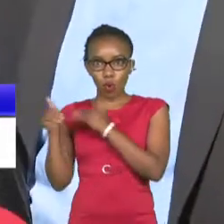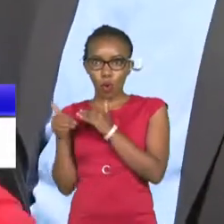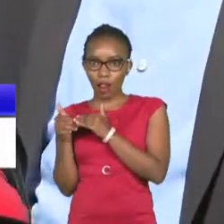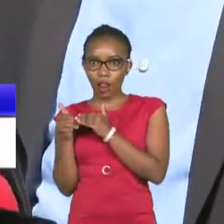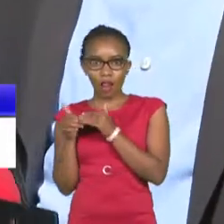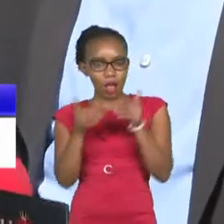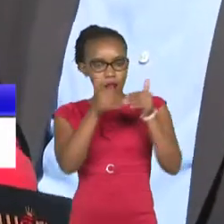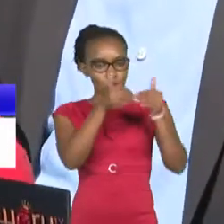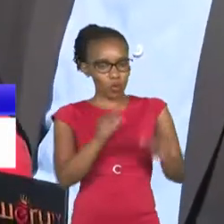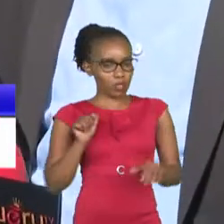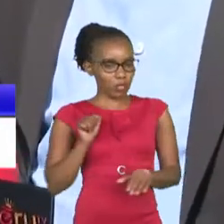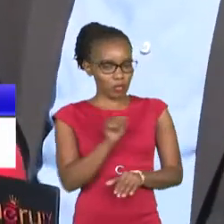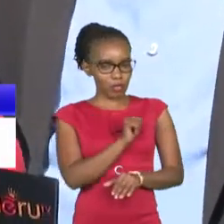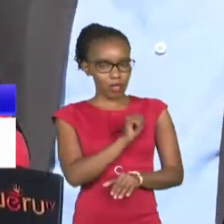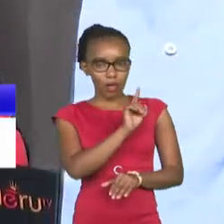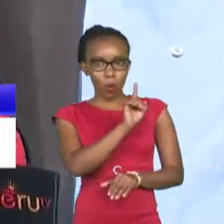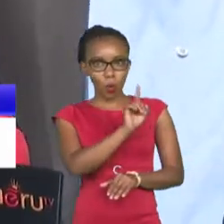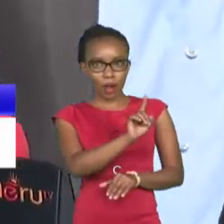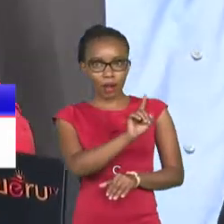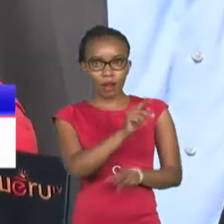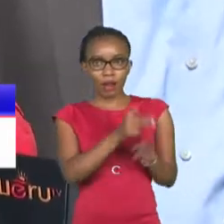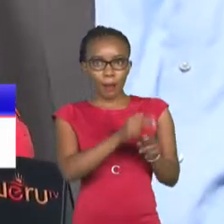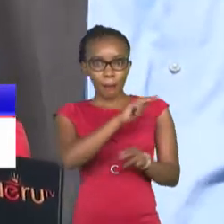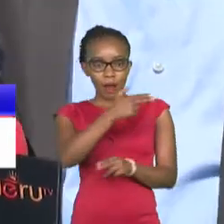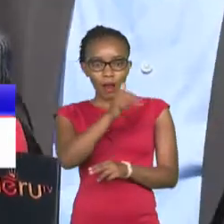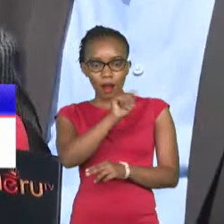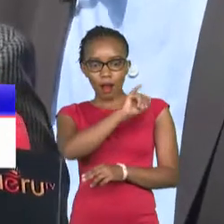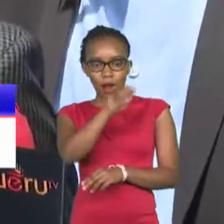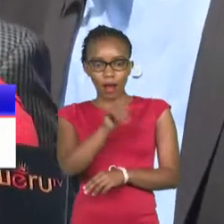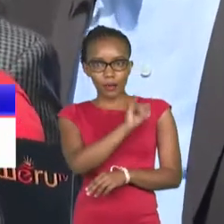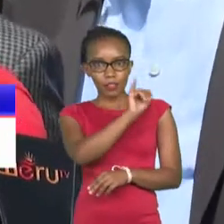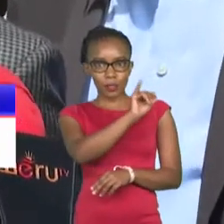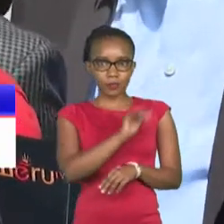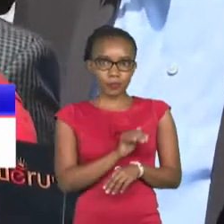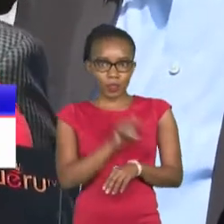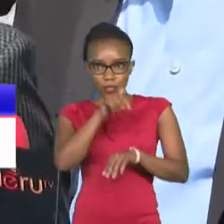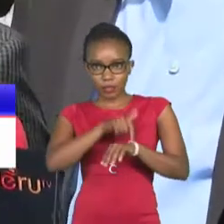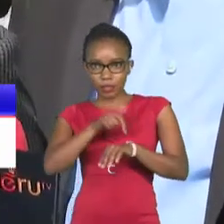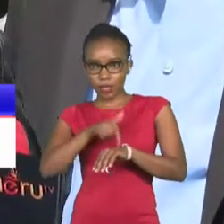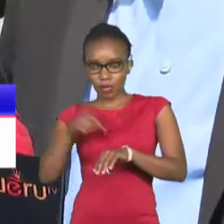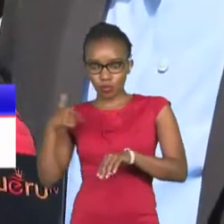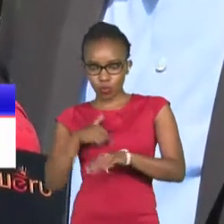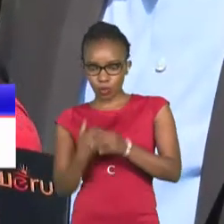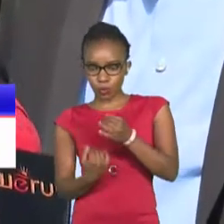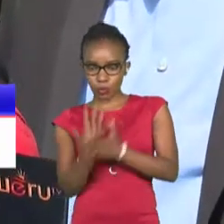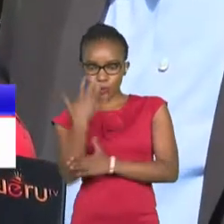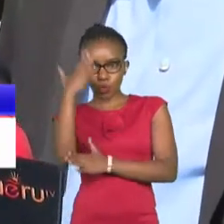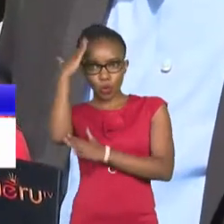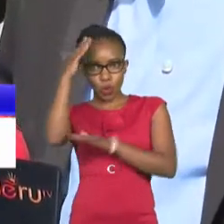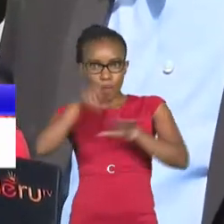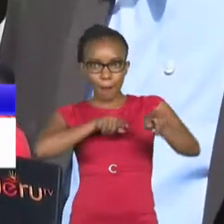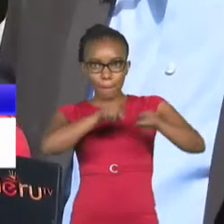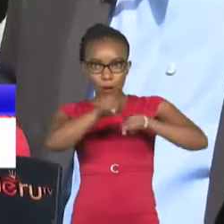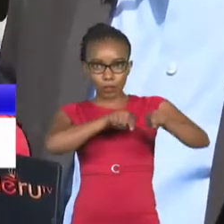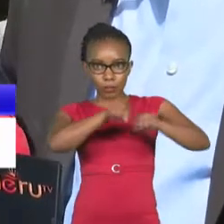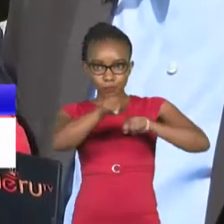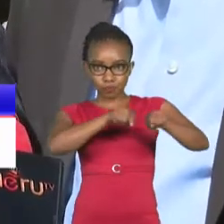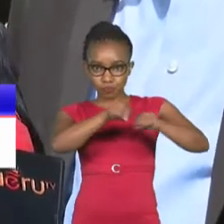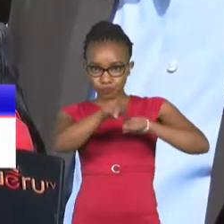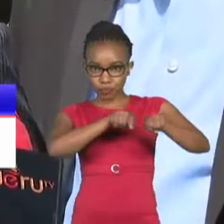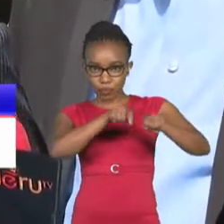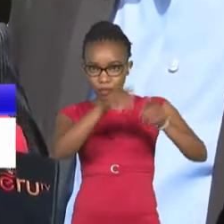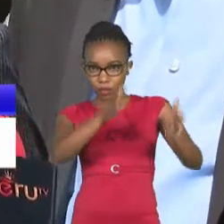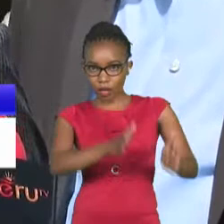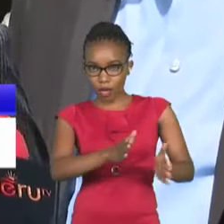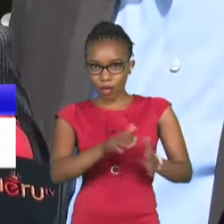Yusuf Haji, who most of us when we were growing up knew him as an administrator, provincial commissioner,